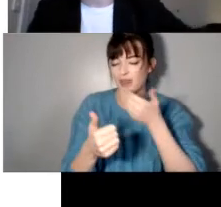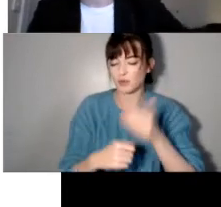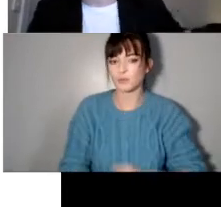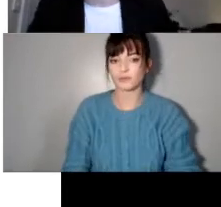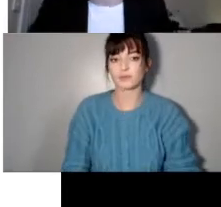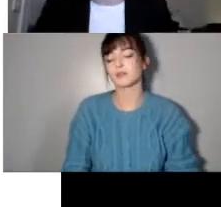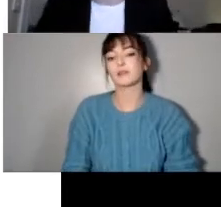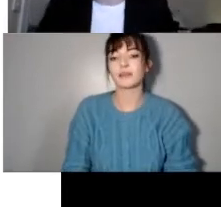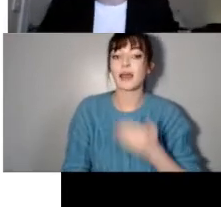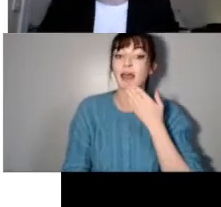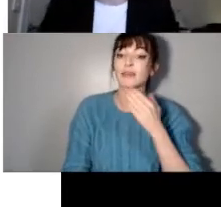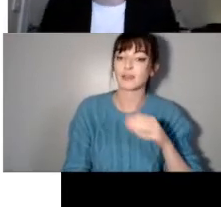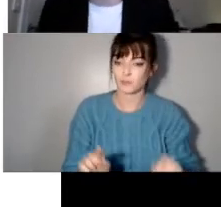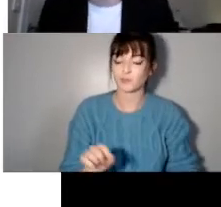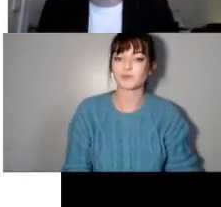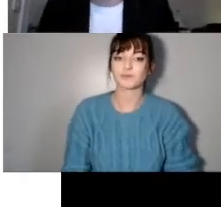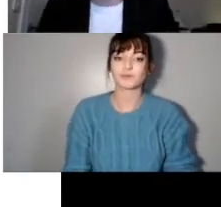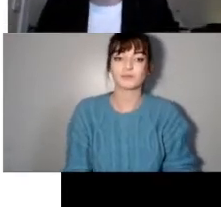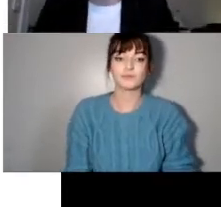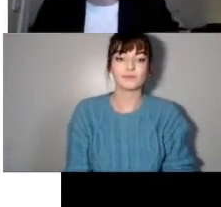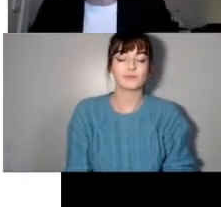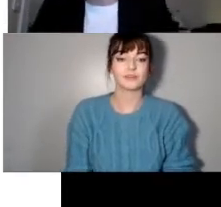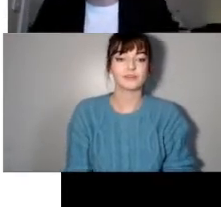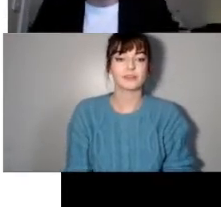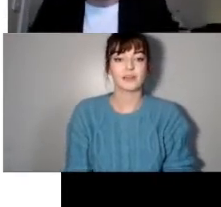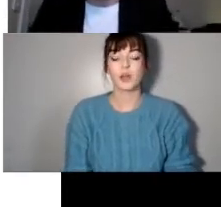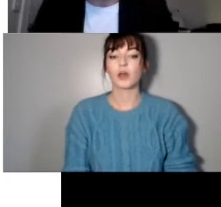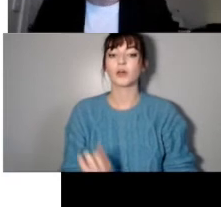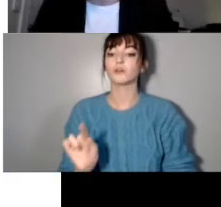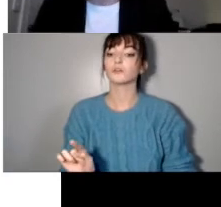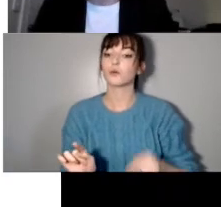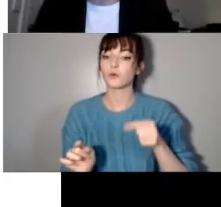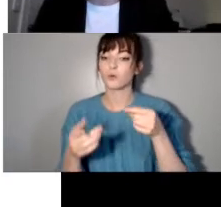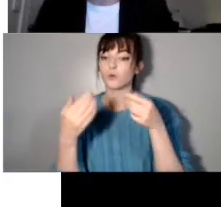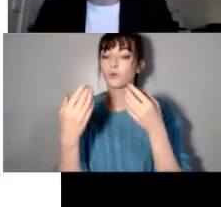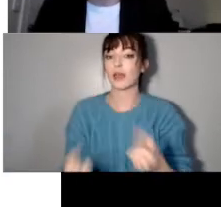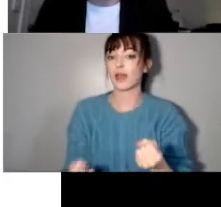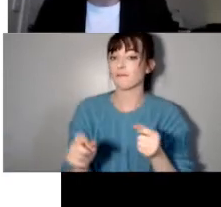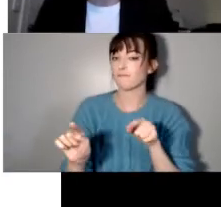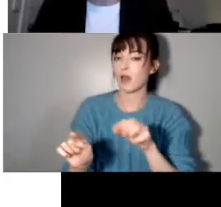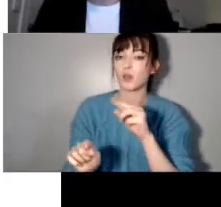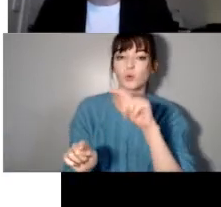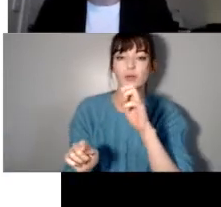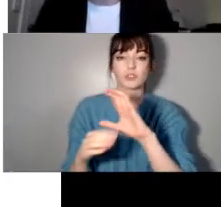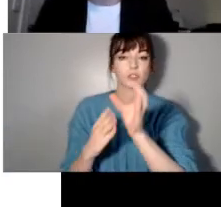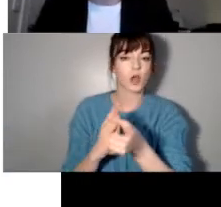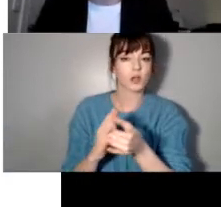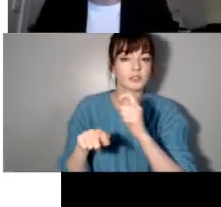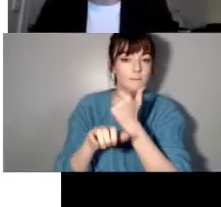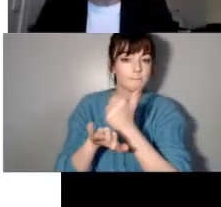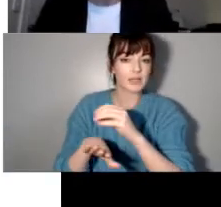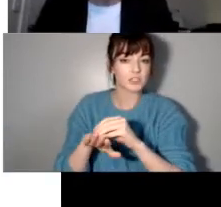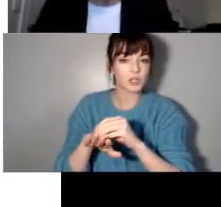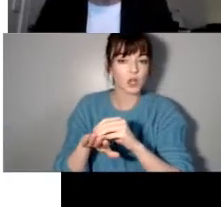Thanks very much, Cormac. Thank you. So we have estimated the unit costs based upon the staffing mix and roster